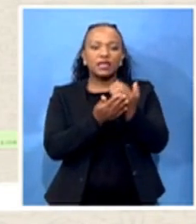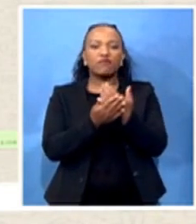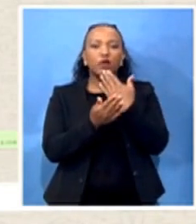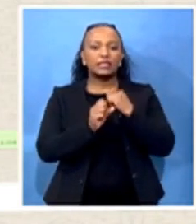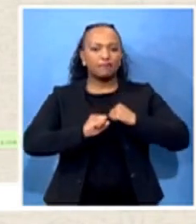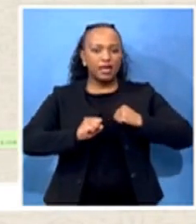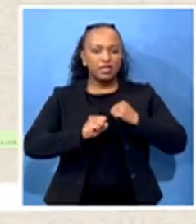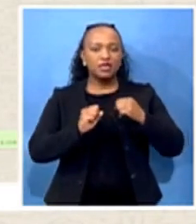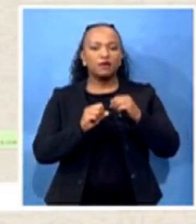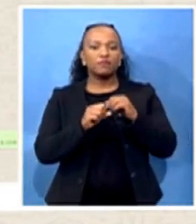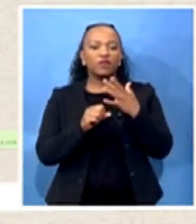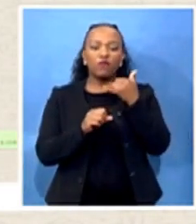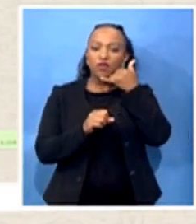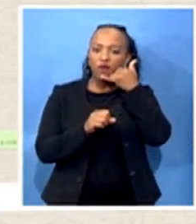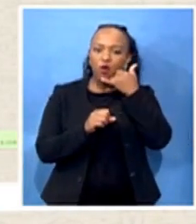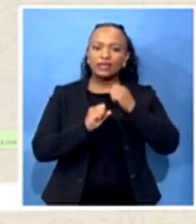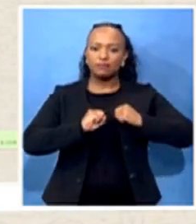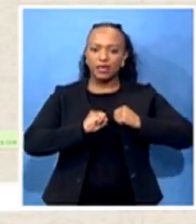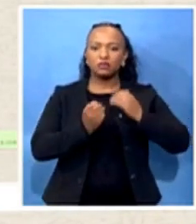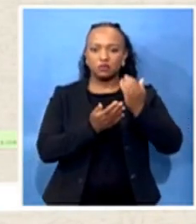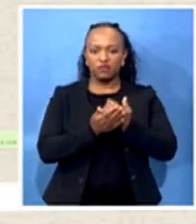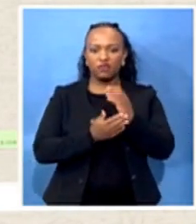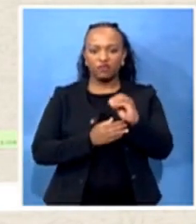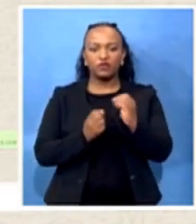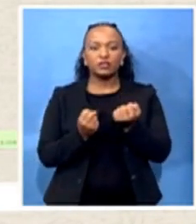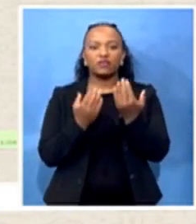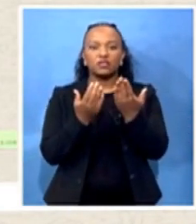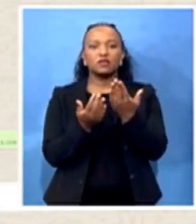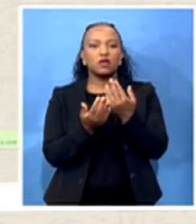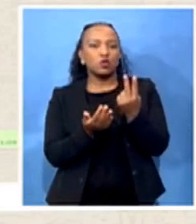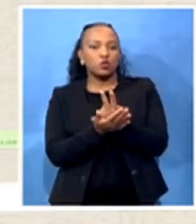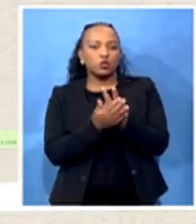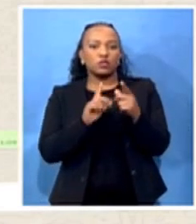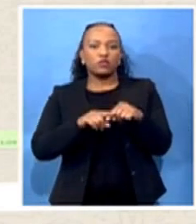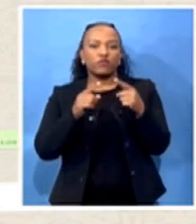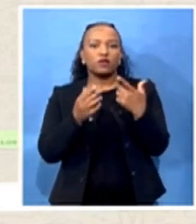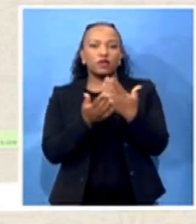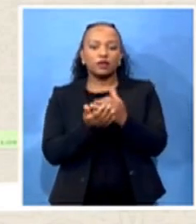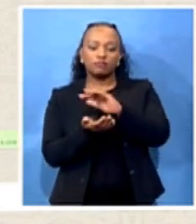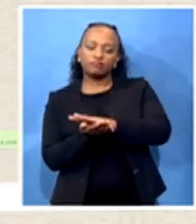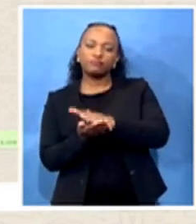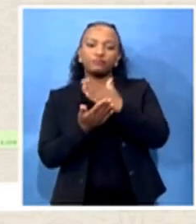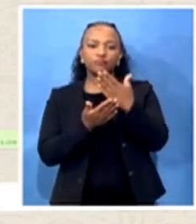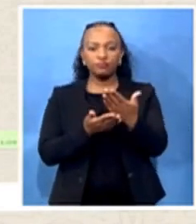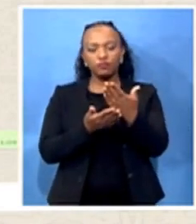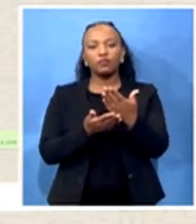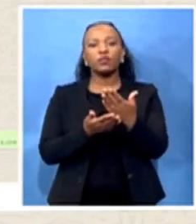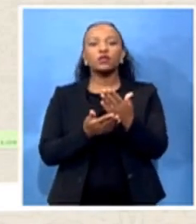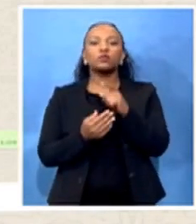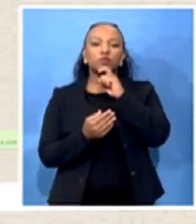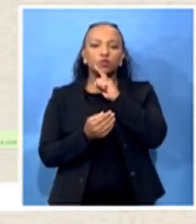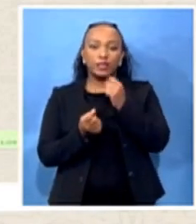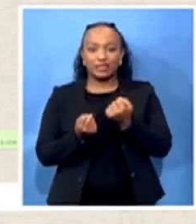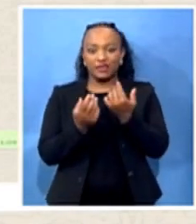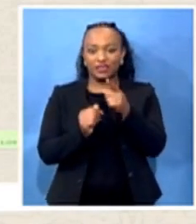an everyday service that they're used to. So to have them translate using this service, I think will really encourage people and push